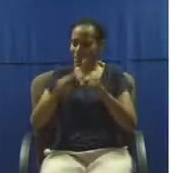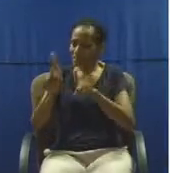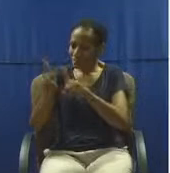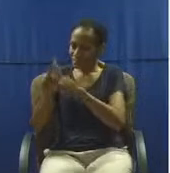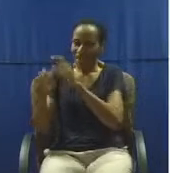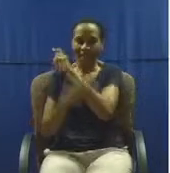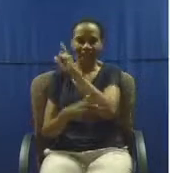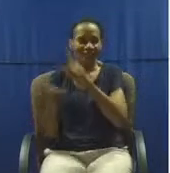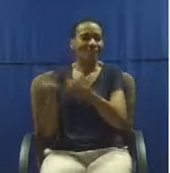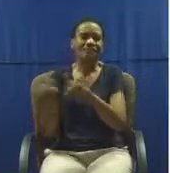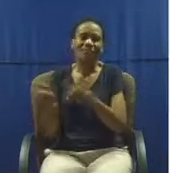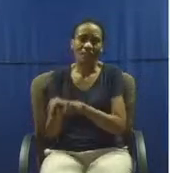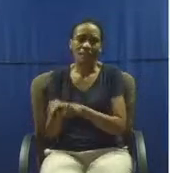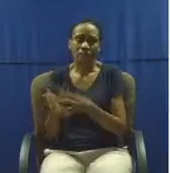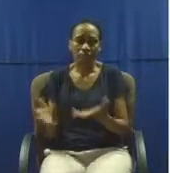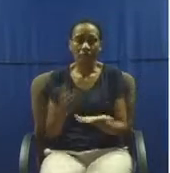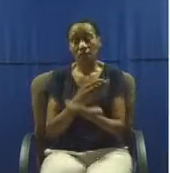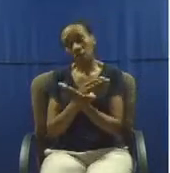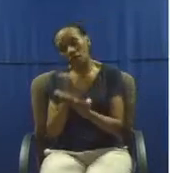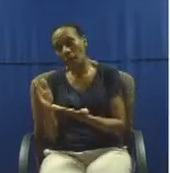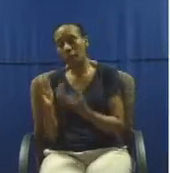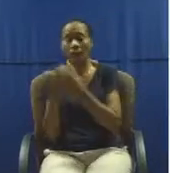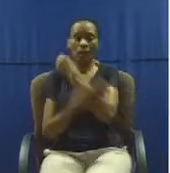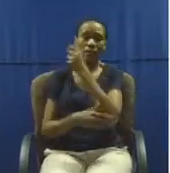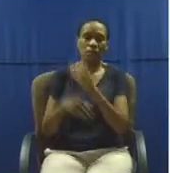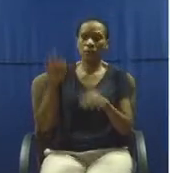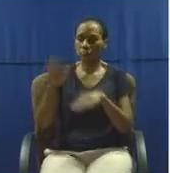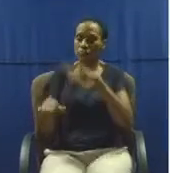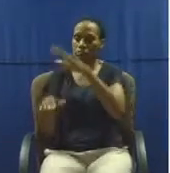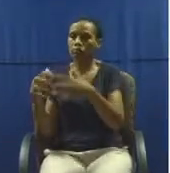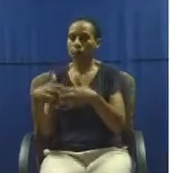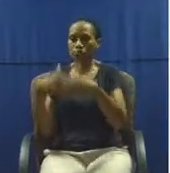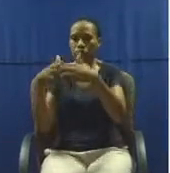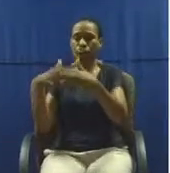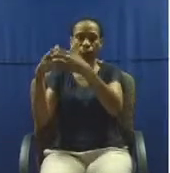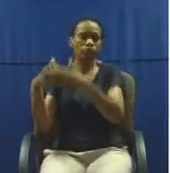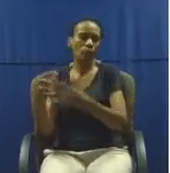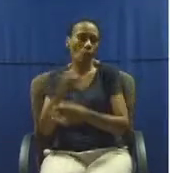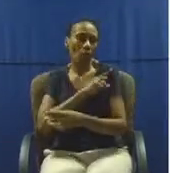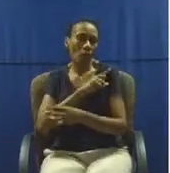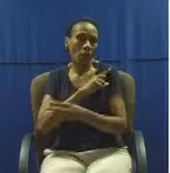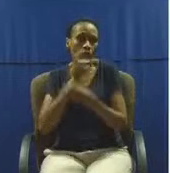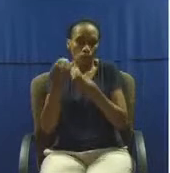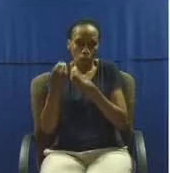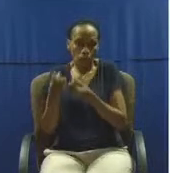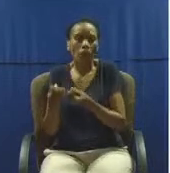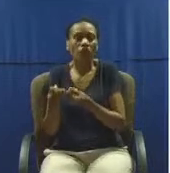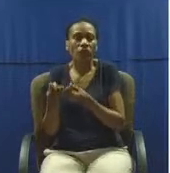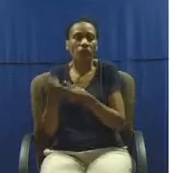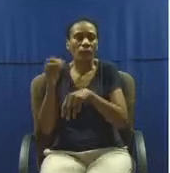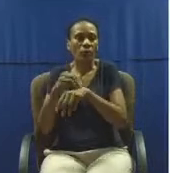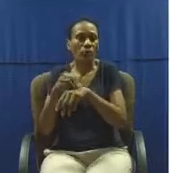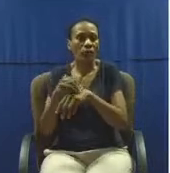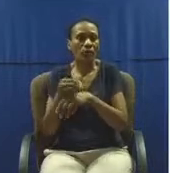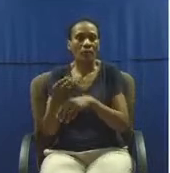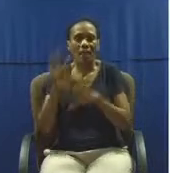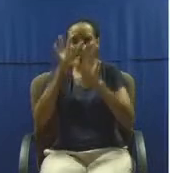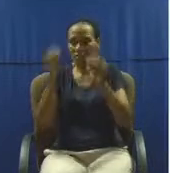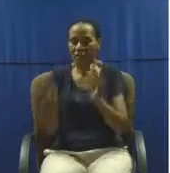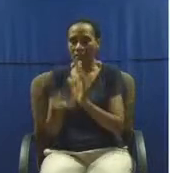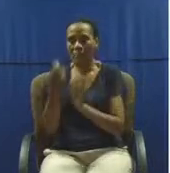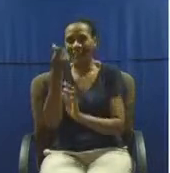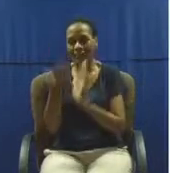already positioning themselves and taking steps to mitigate the rise in prices,